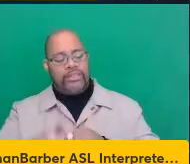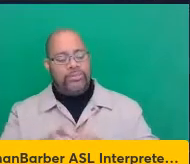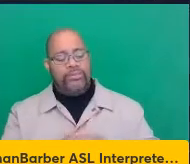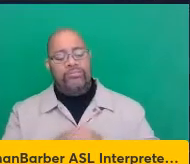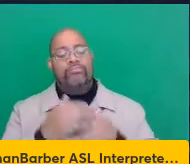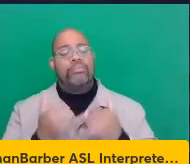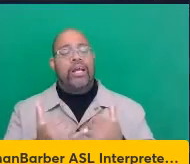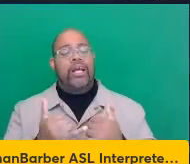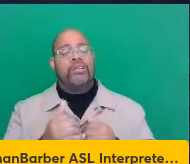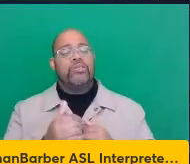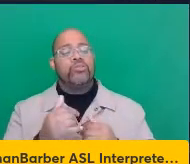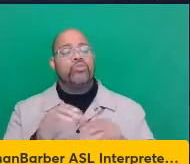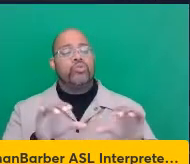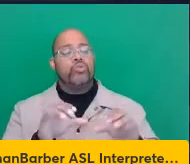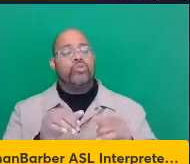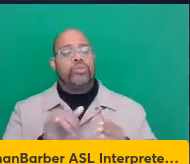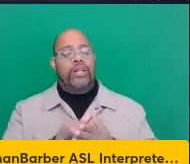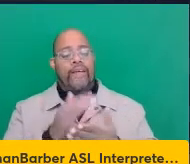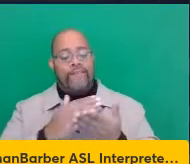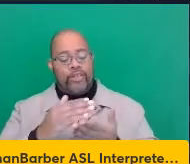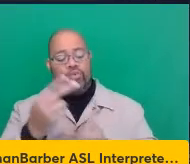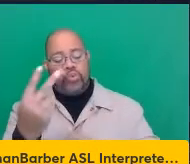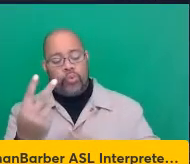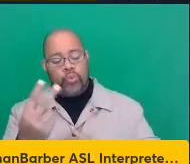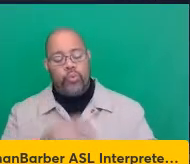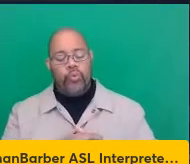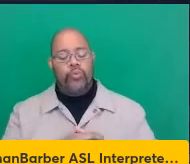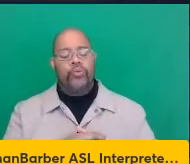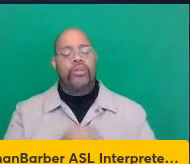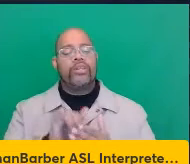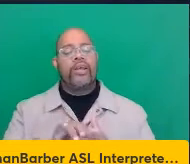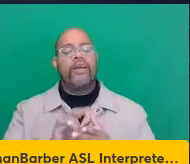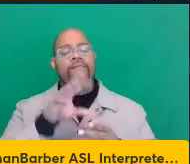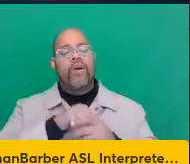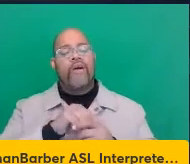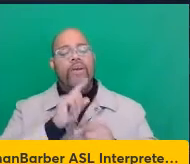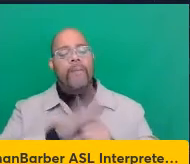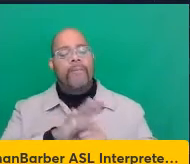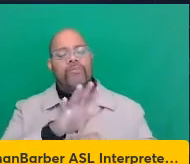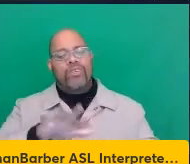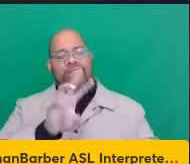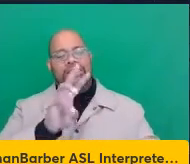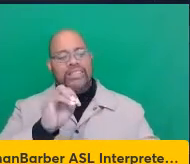And now they're about to do a phase 2, which involved a commitment of around